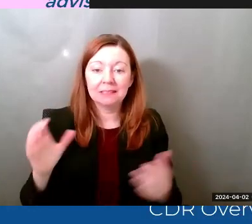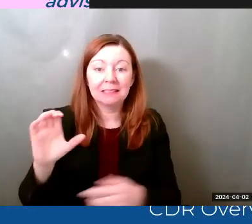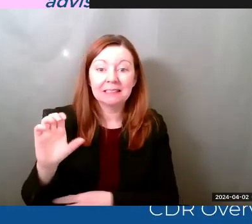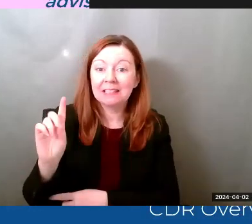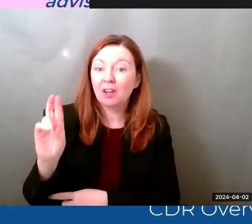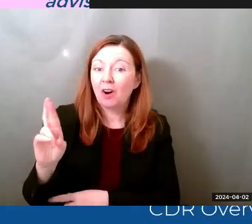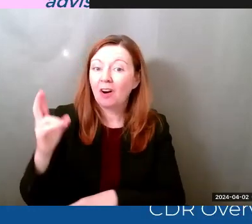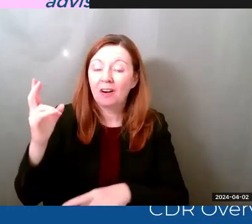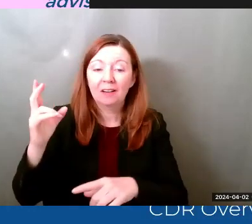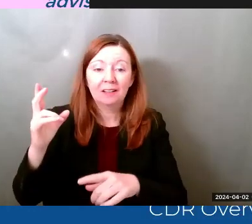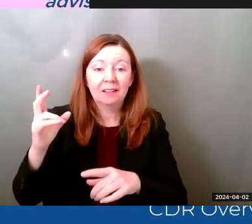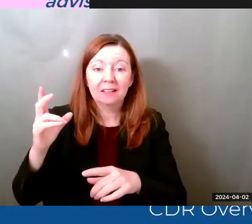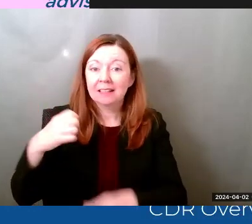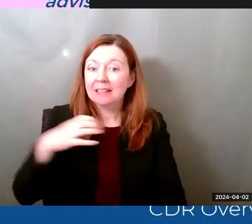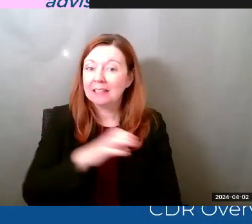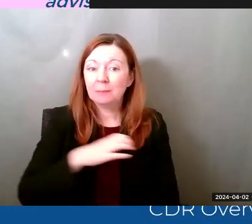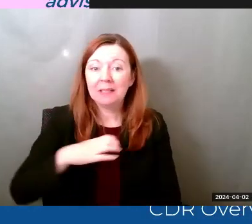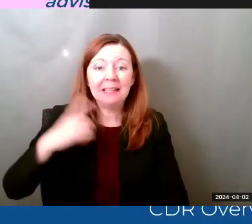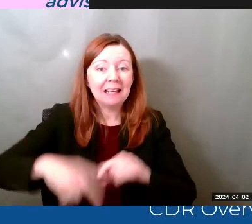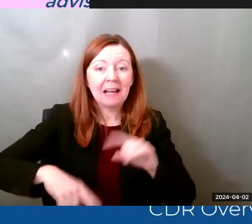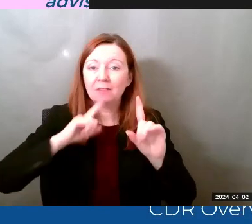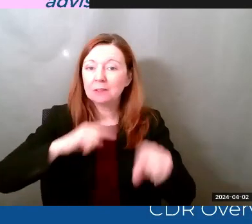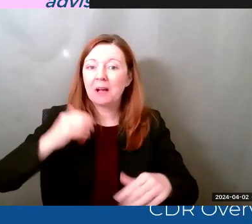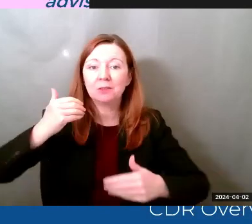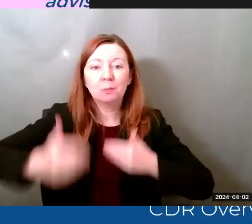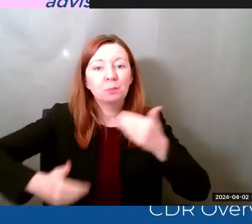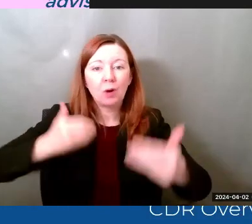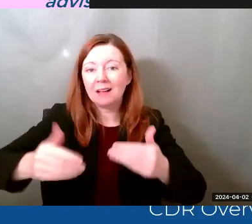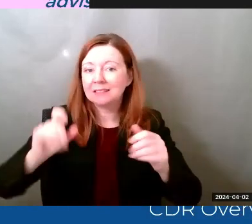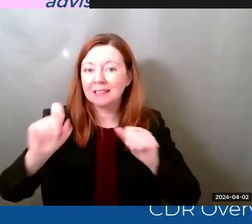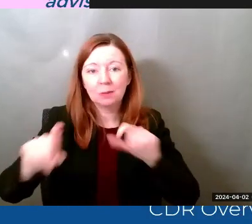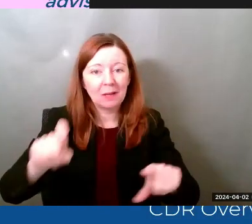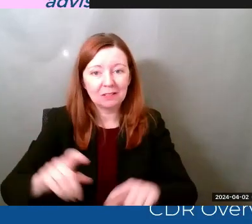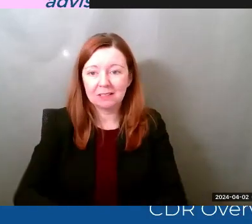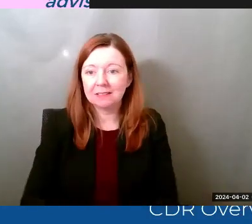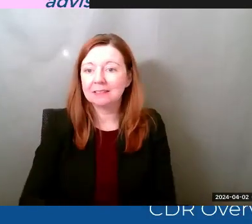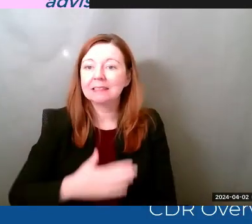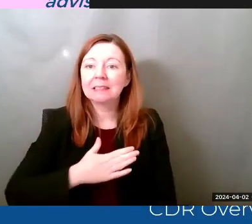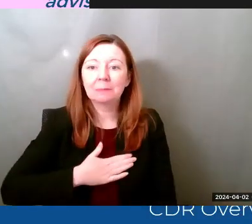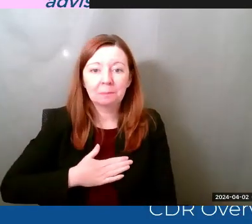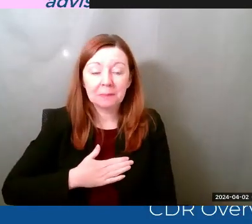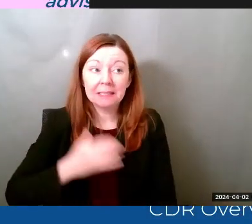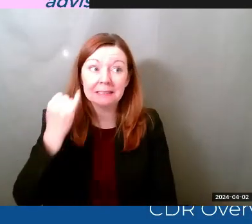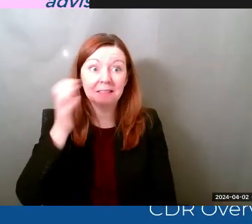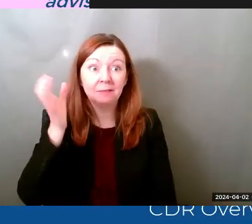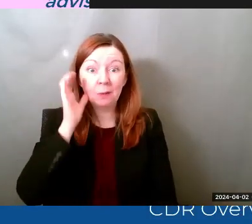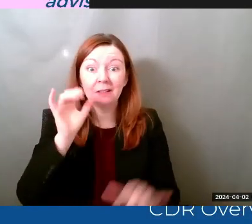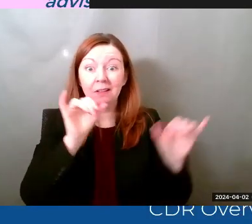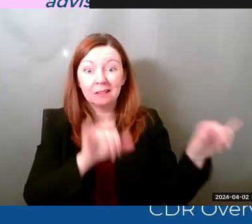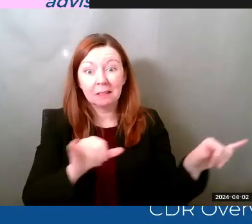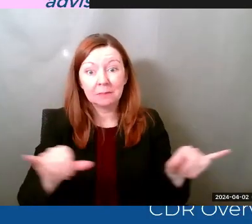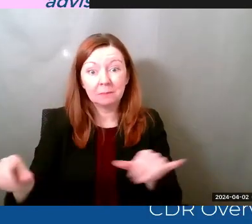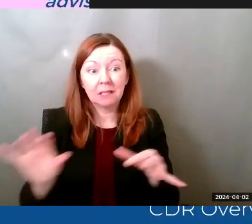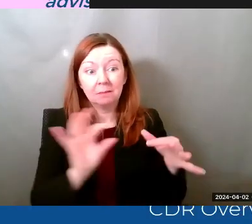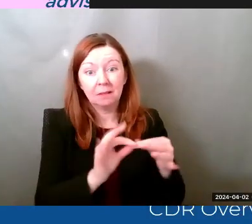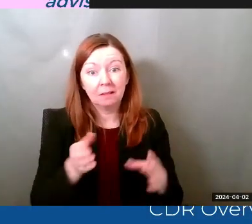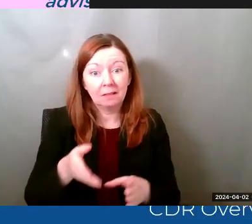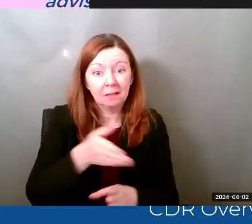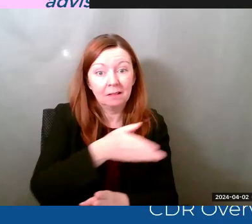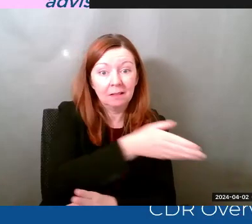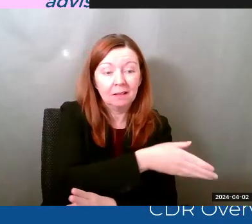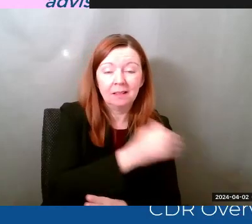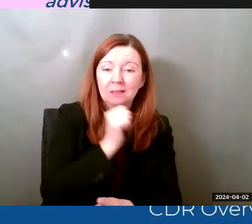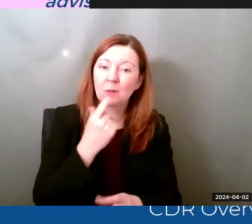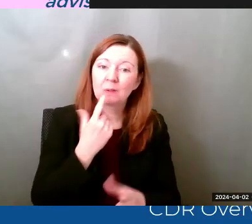speak to process questions. Please do not restate comments or questions that other members of the